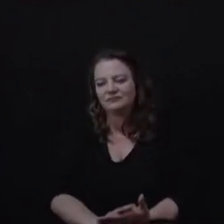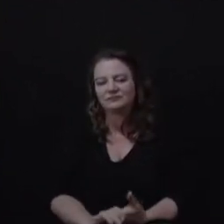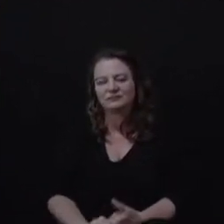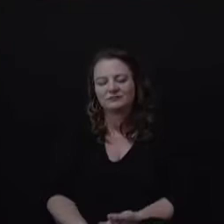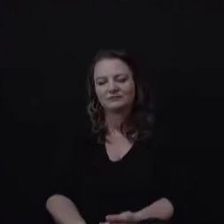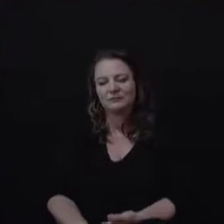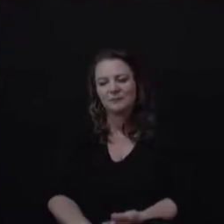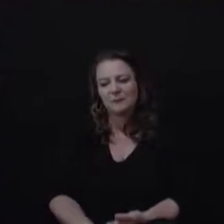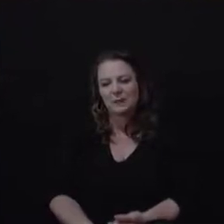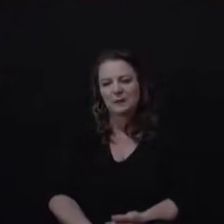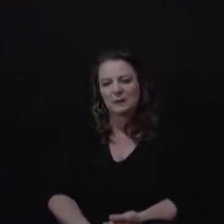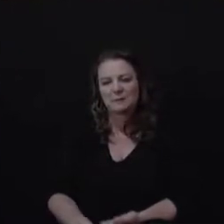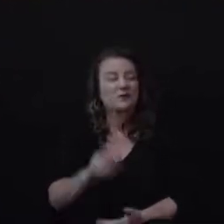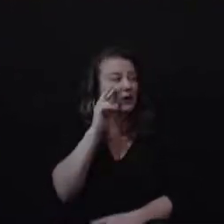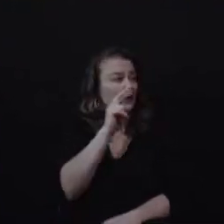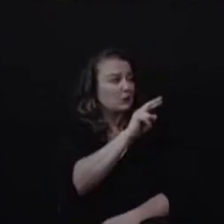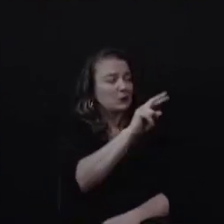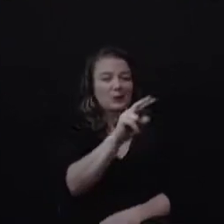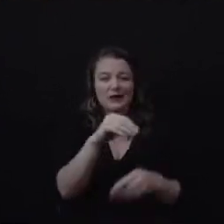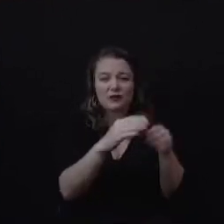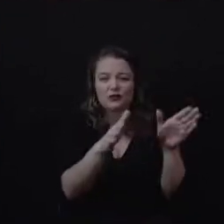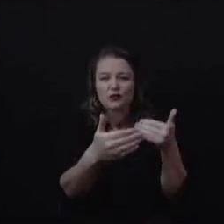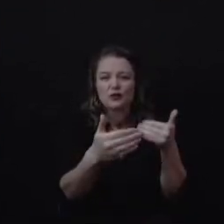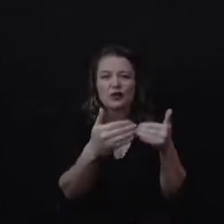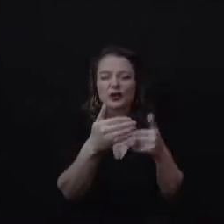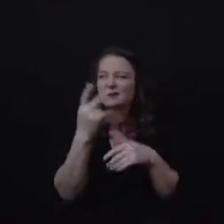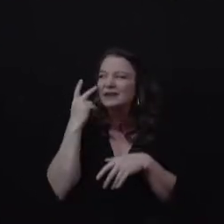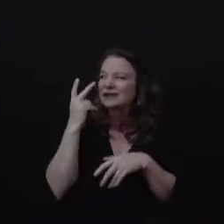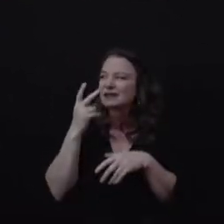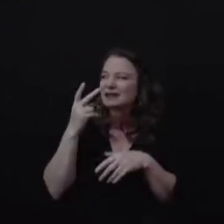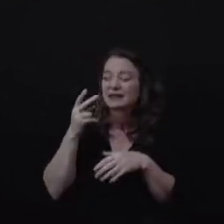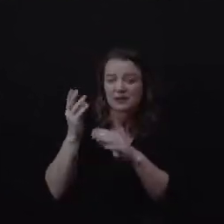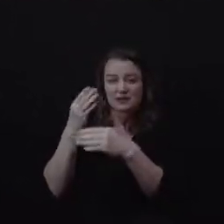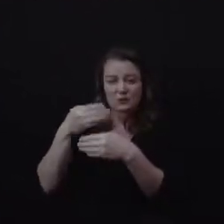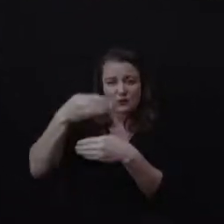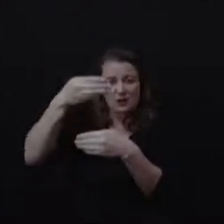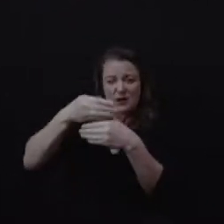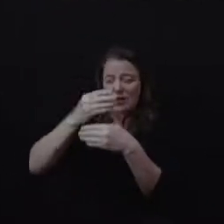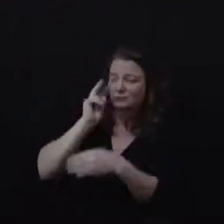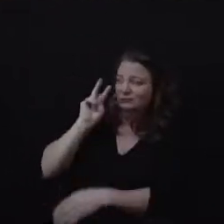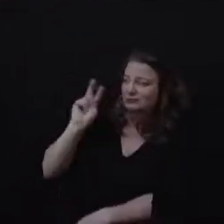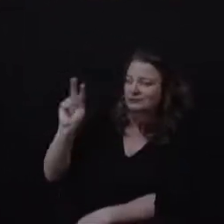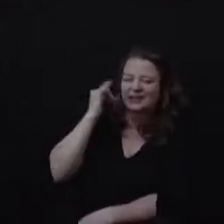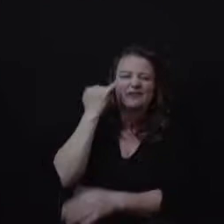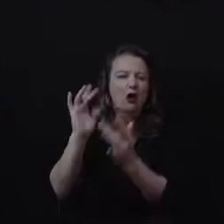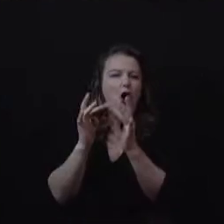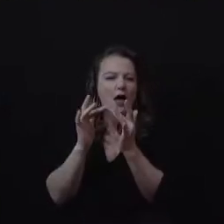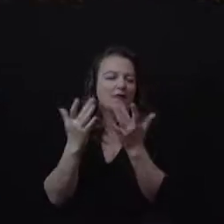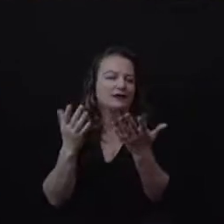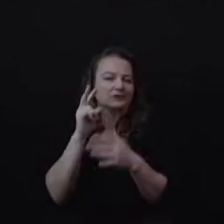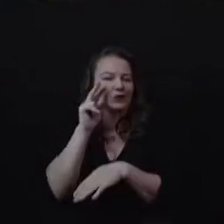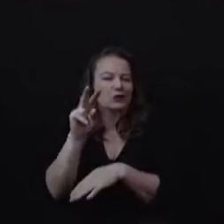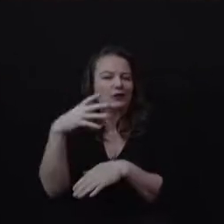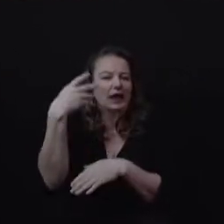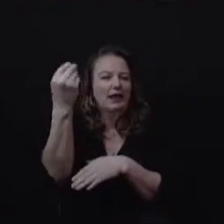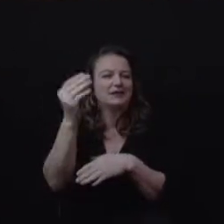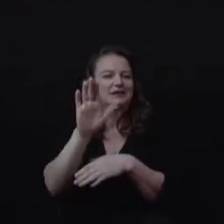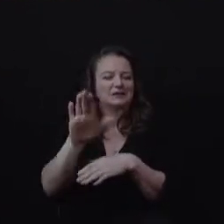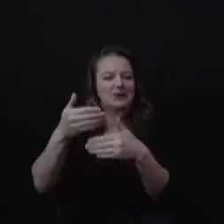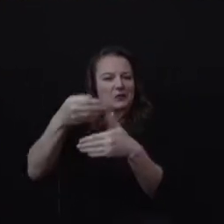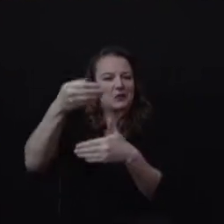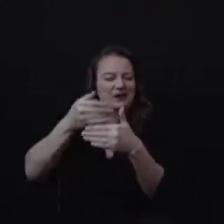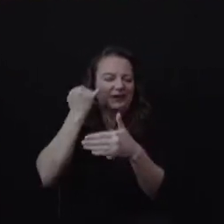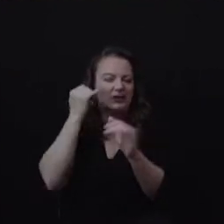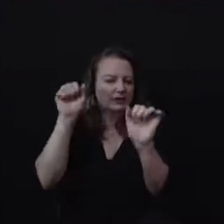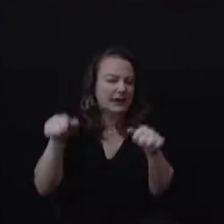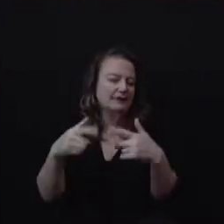Take a look from wherever you are. If you're in the room with us, take a look out these side windows. If you're with us online, if you can look outside, if you have, depends